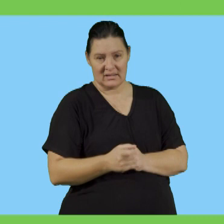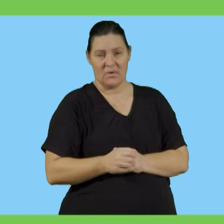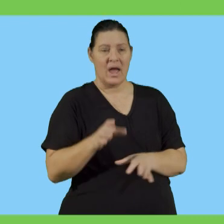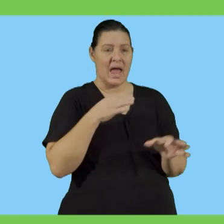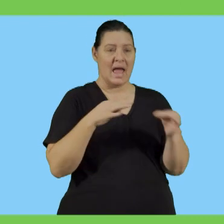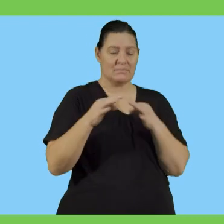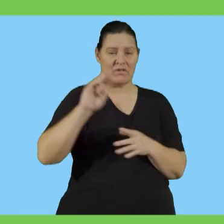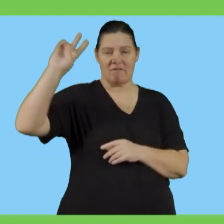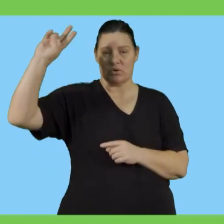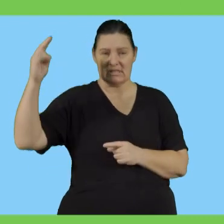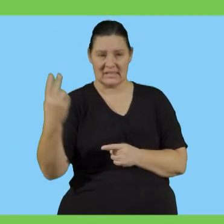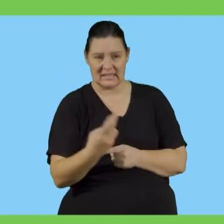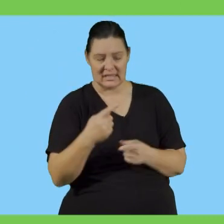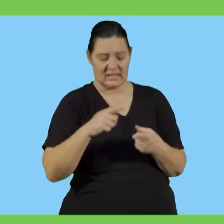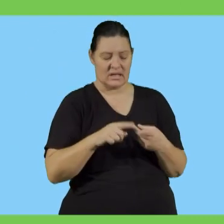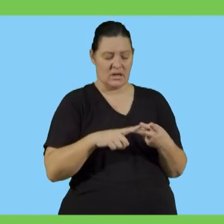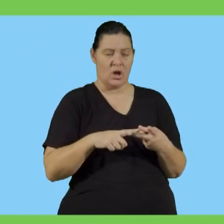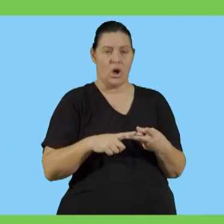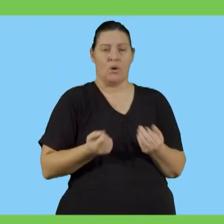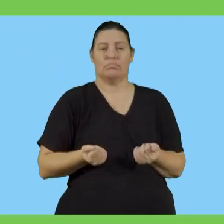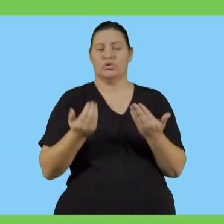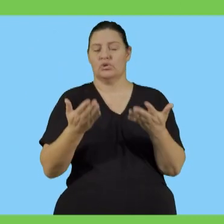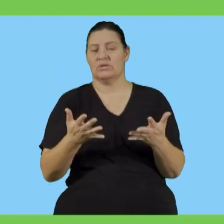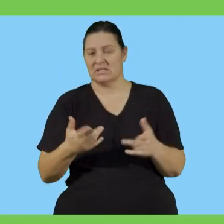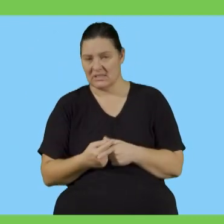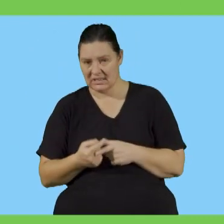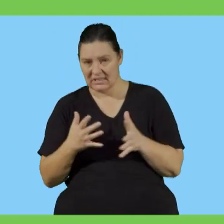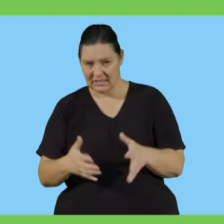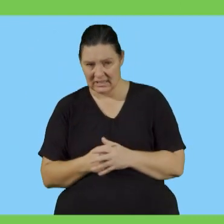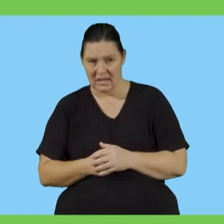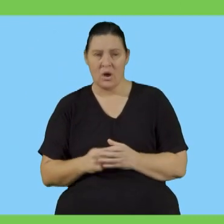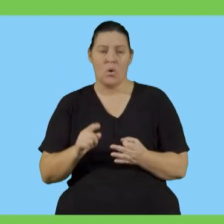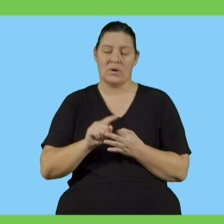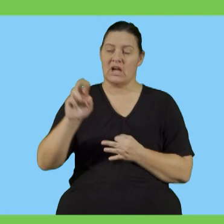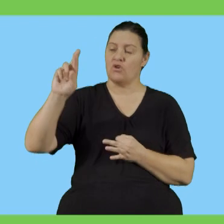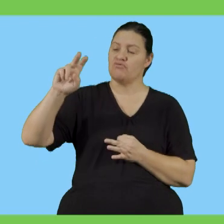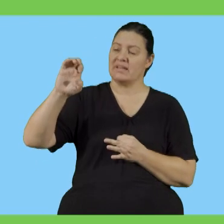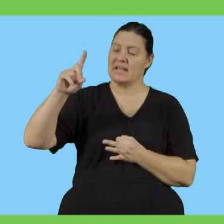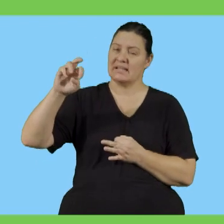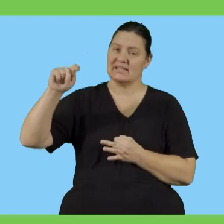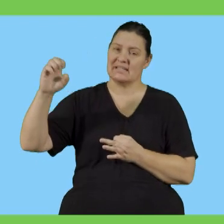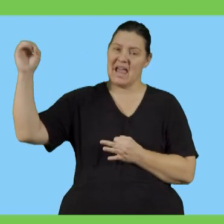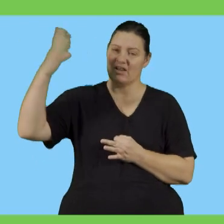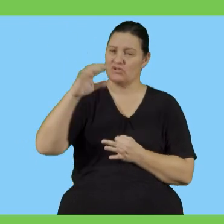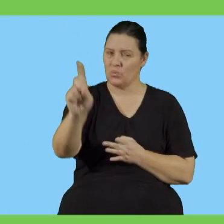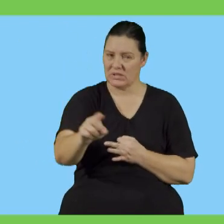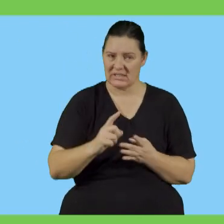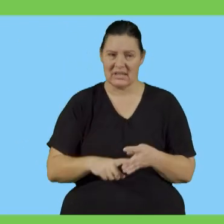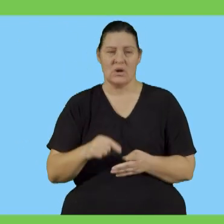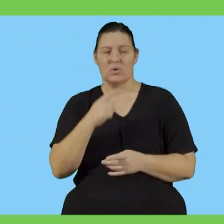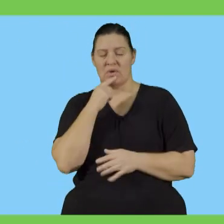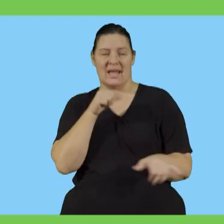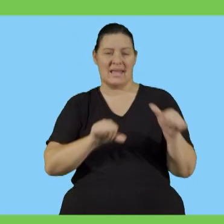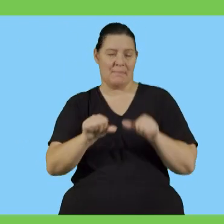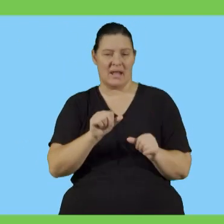defined photosynthesis. We spoke about what producers are. We spoke about what radiant energy is. We spoke about